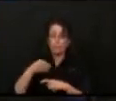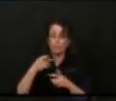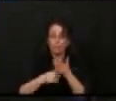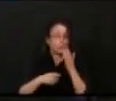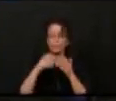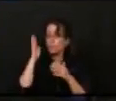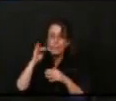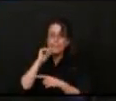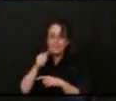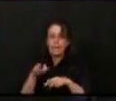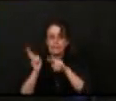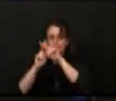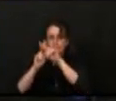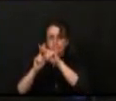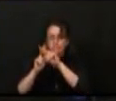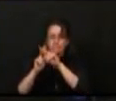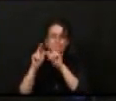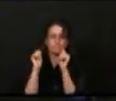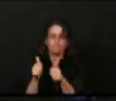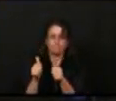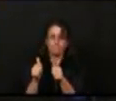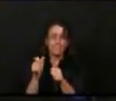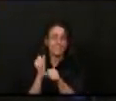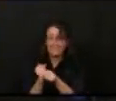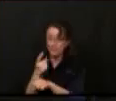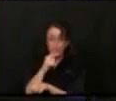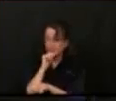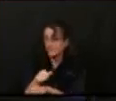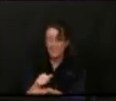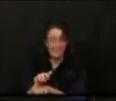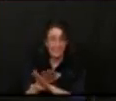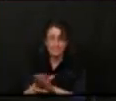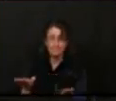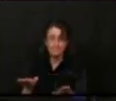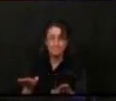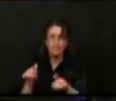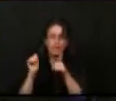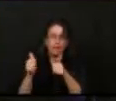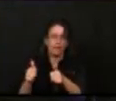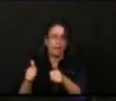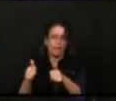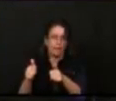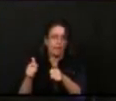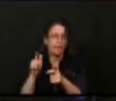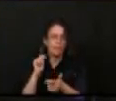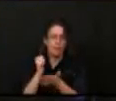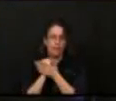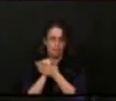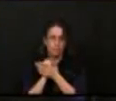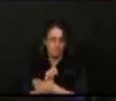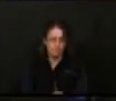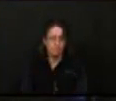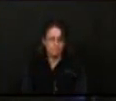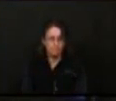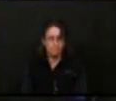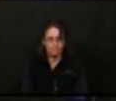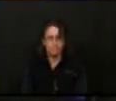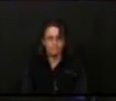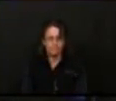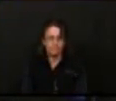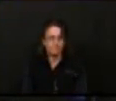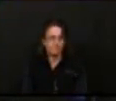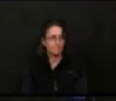up this year into next year. So that's not one of the increases that we're going to be facing over the course of